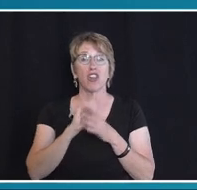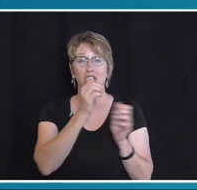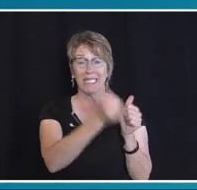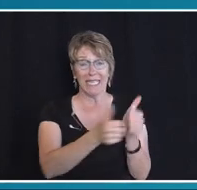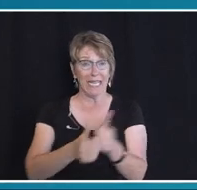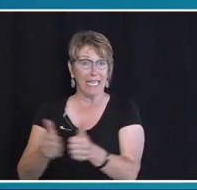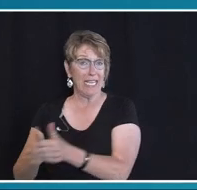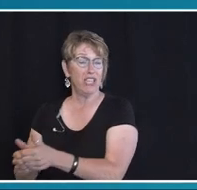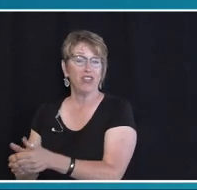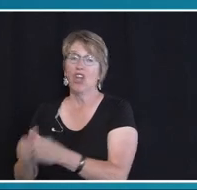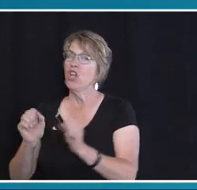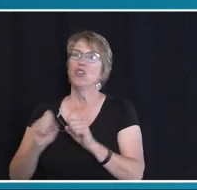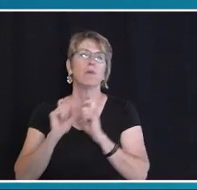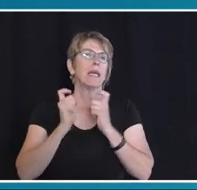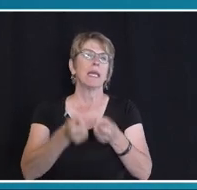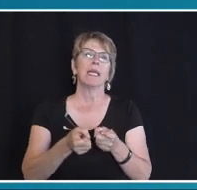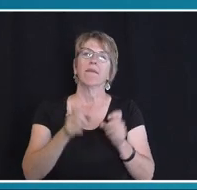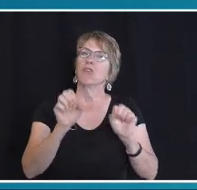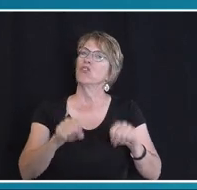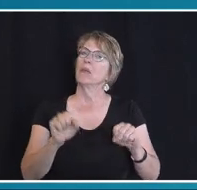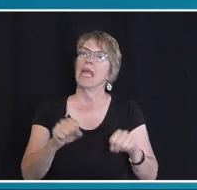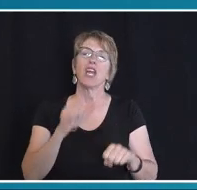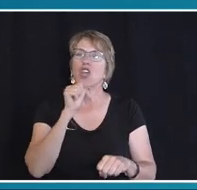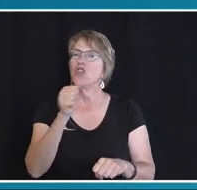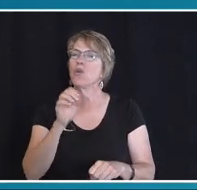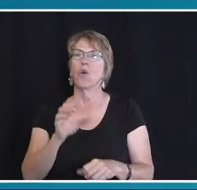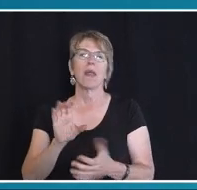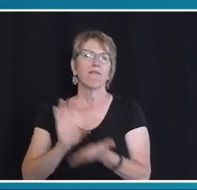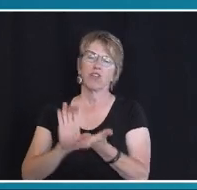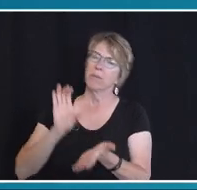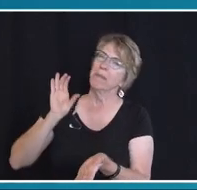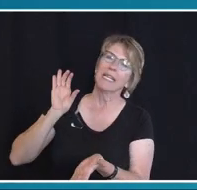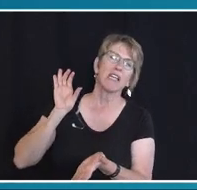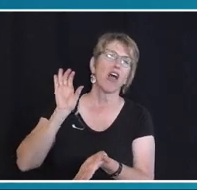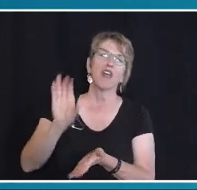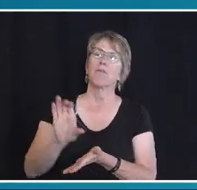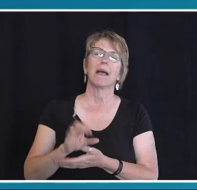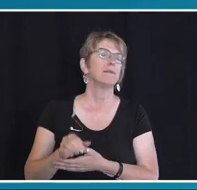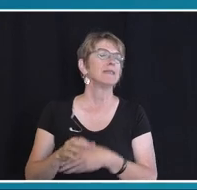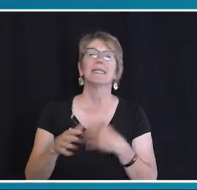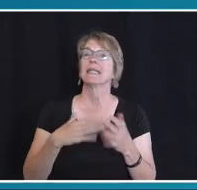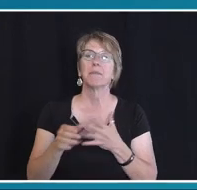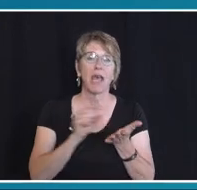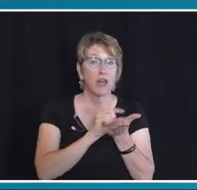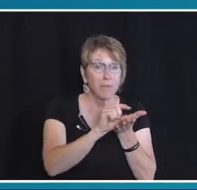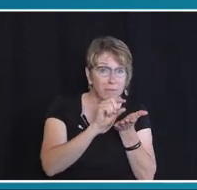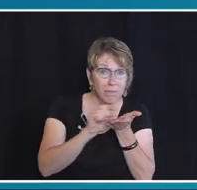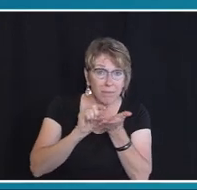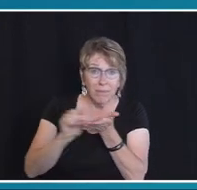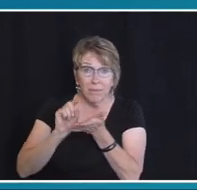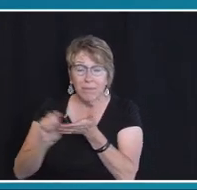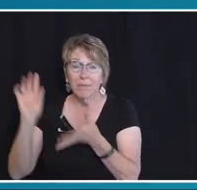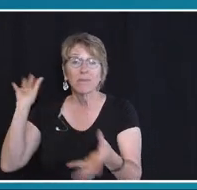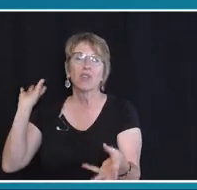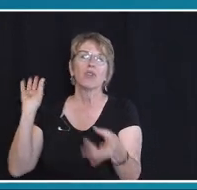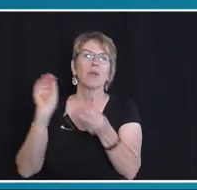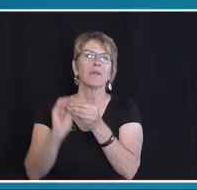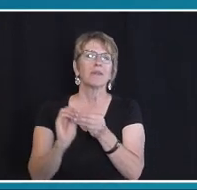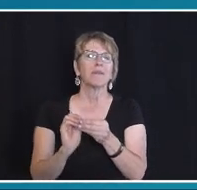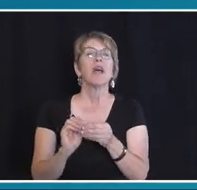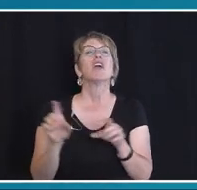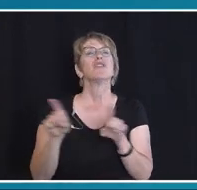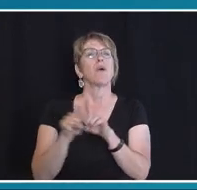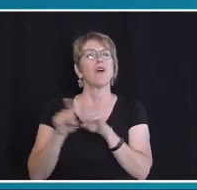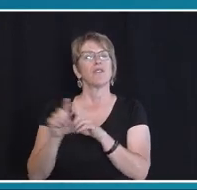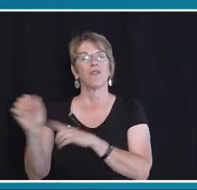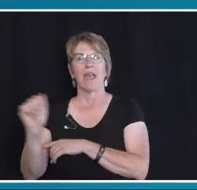So give what you can. Don't feel like you need to be giving those big dollar amounts in order to make a difference. On behalf